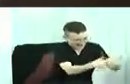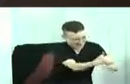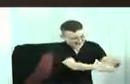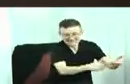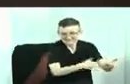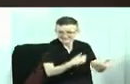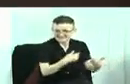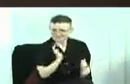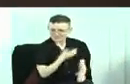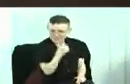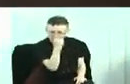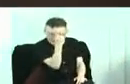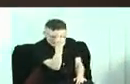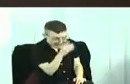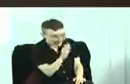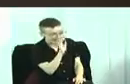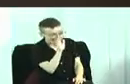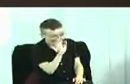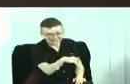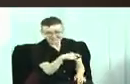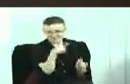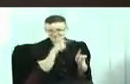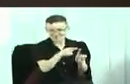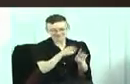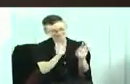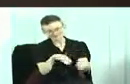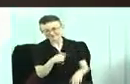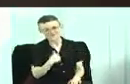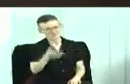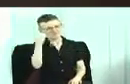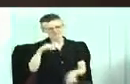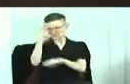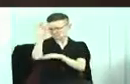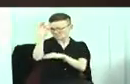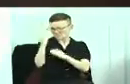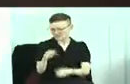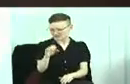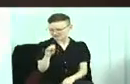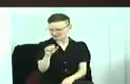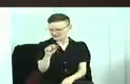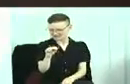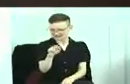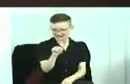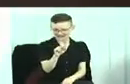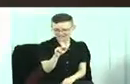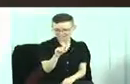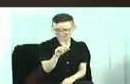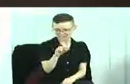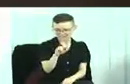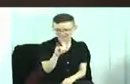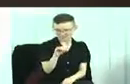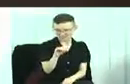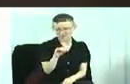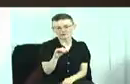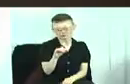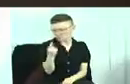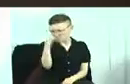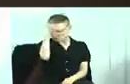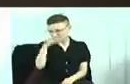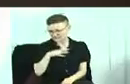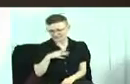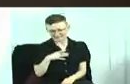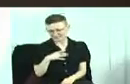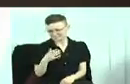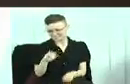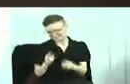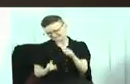know, when I was the pastor in San Antonio, there was a fellow who came to church, and he'd come like once every couple of months initially, and he sat in the